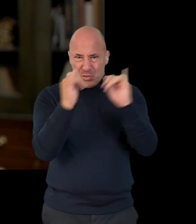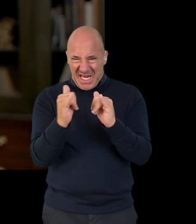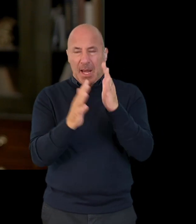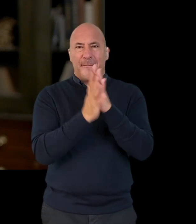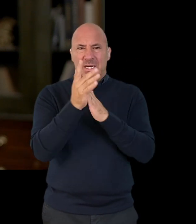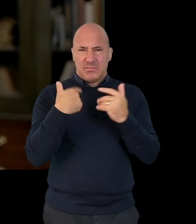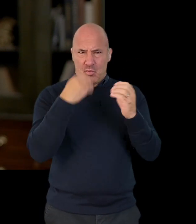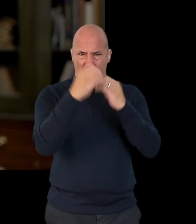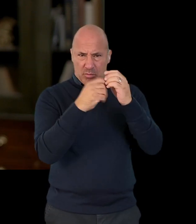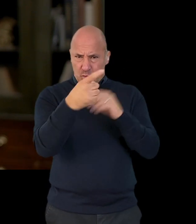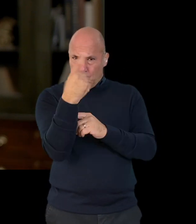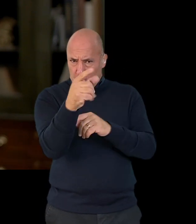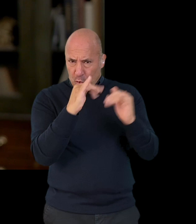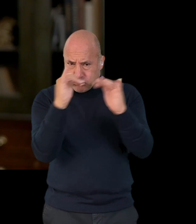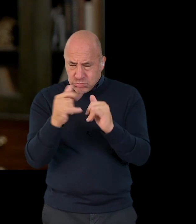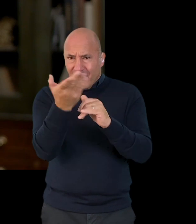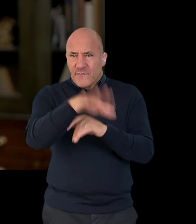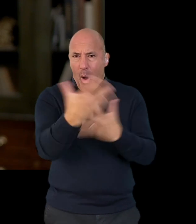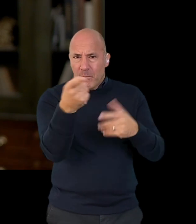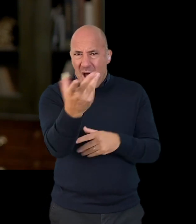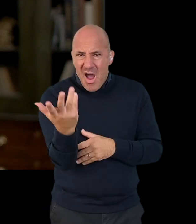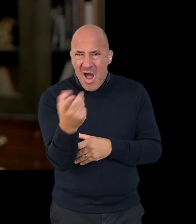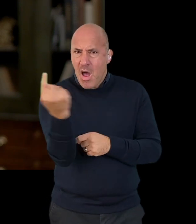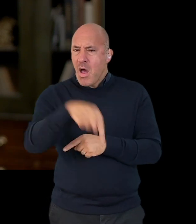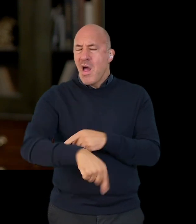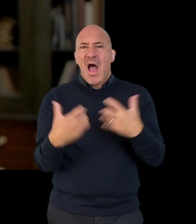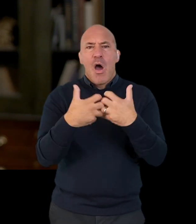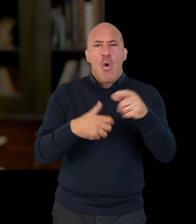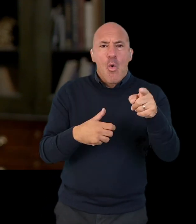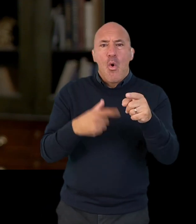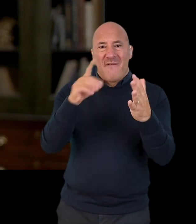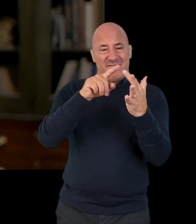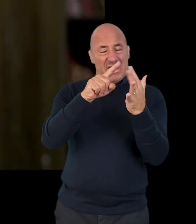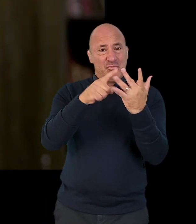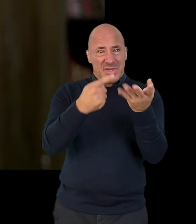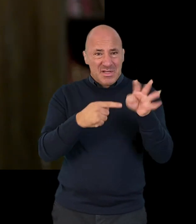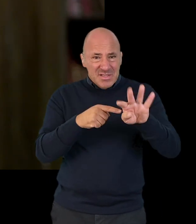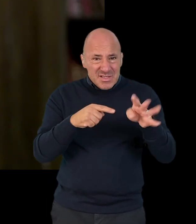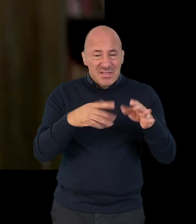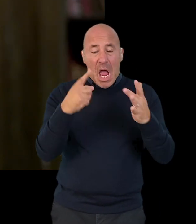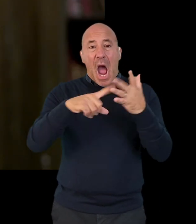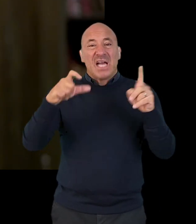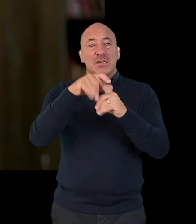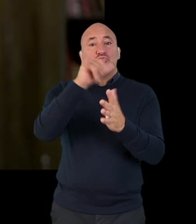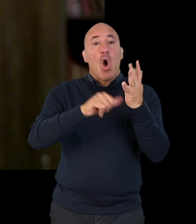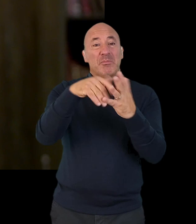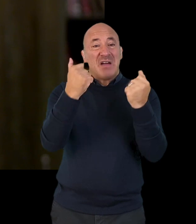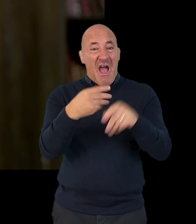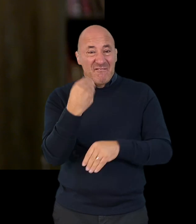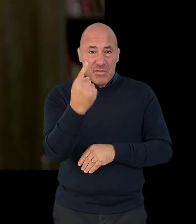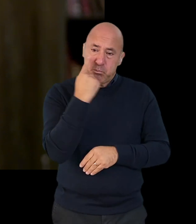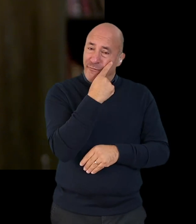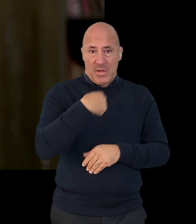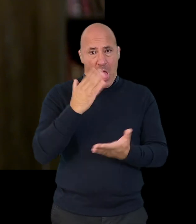just means that they work out who you are, where you're from, how you got here, and they'll take your fingerprints. They'll take any